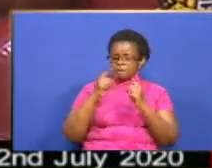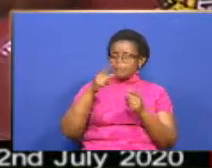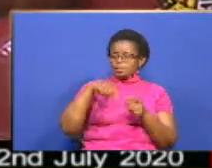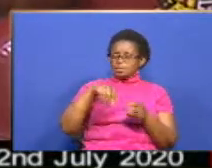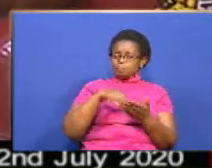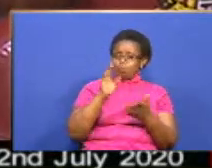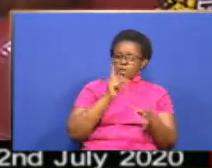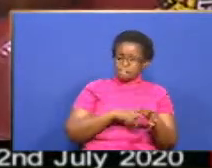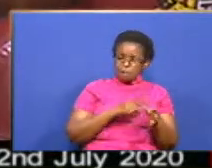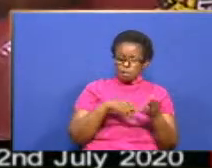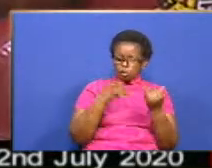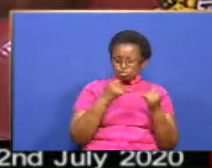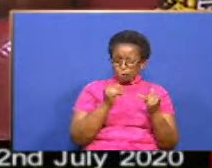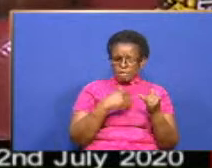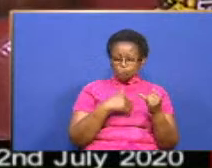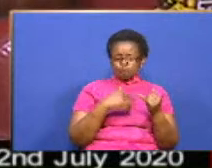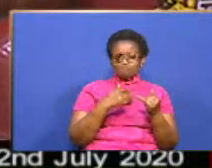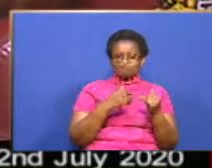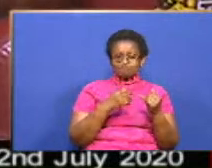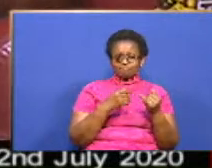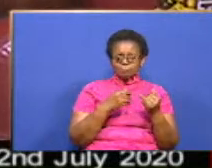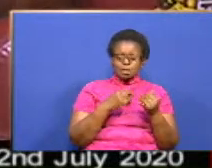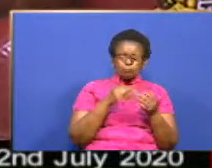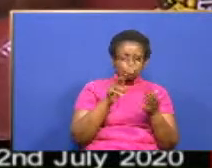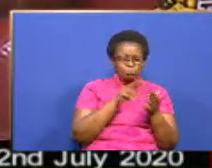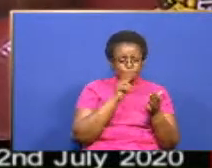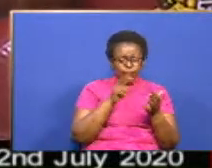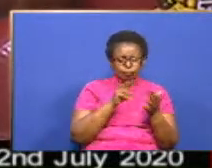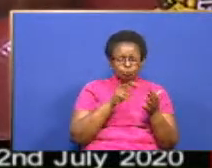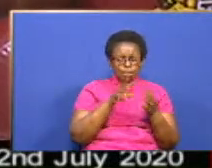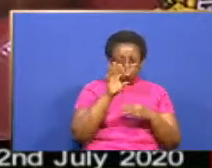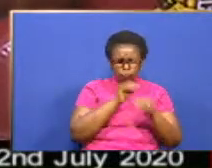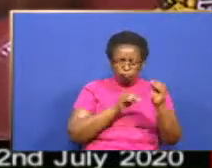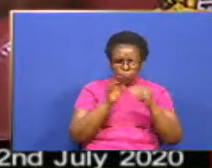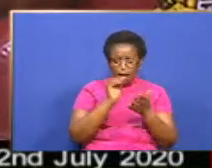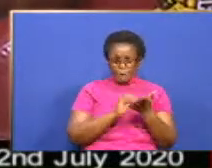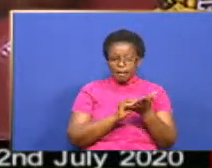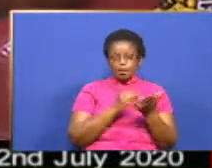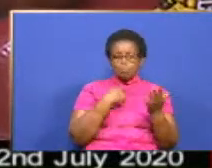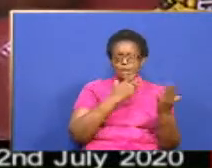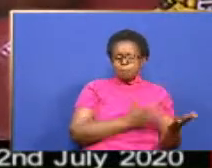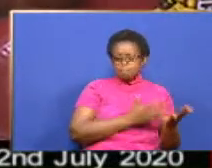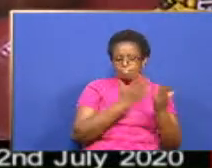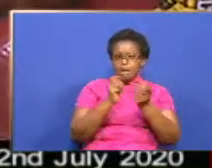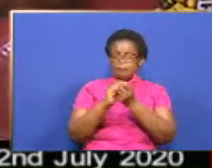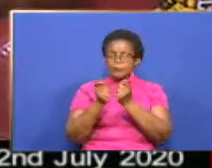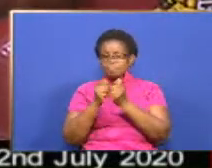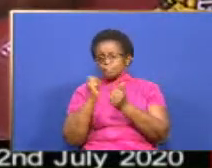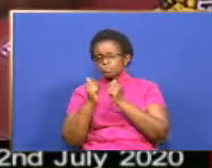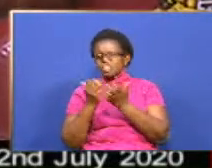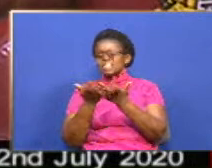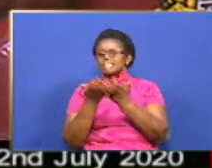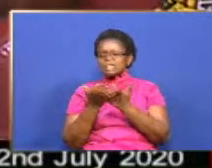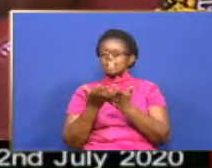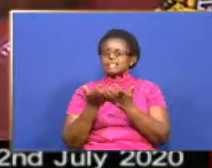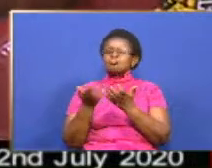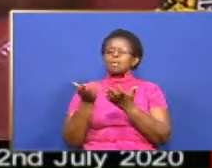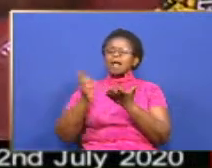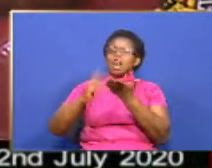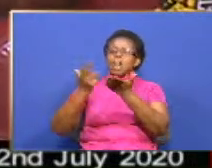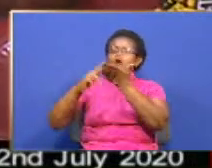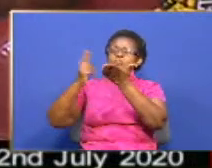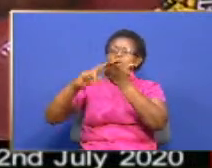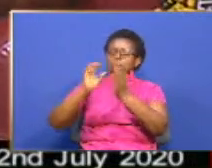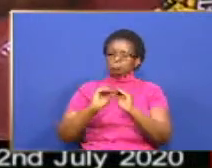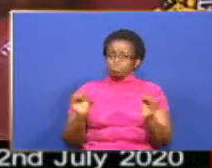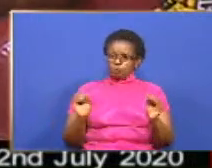so that we can present to the House amendments that do not necessarily cause a lot of repetition and which will create the due